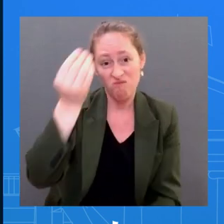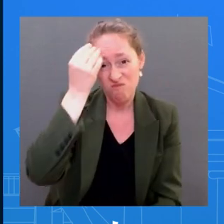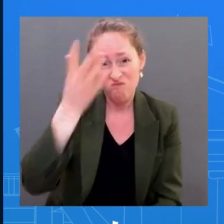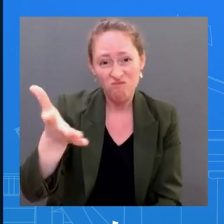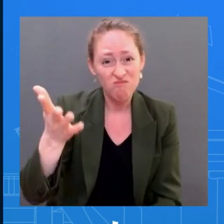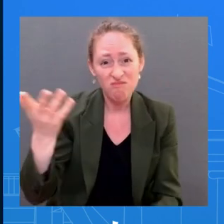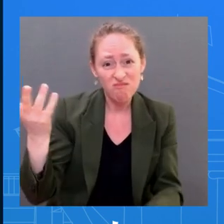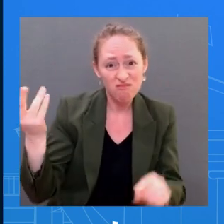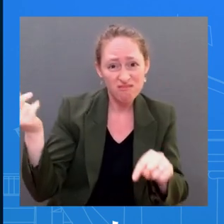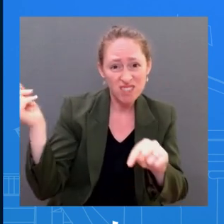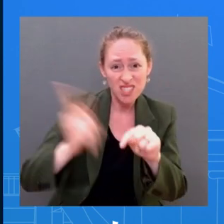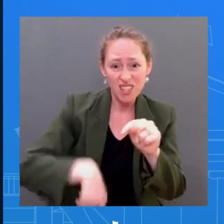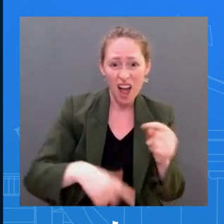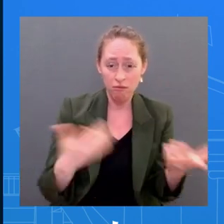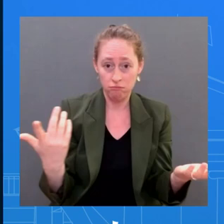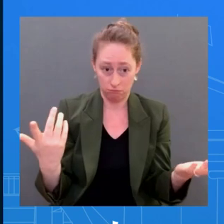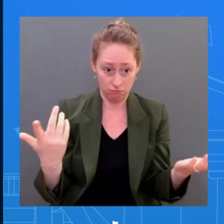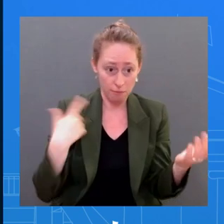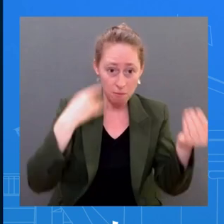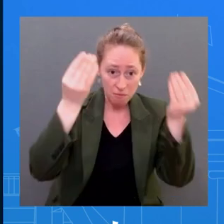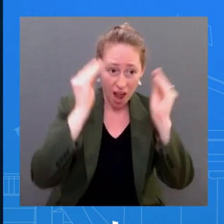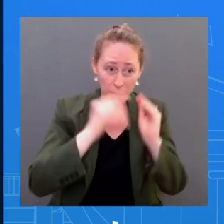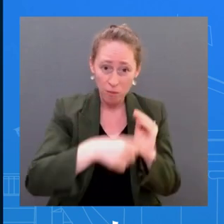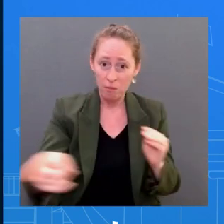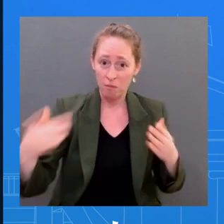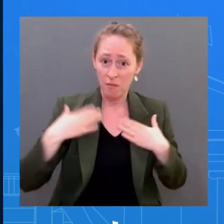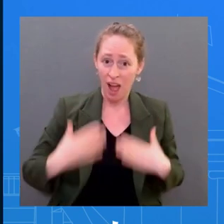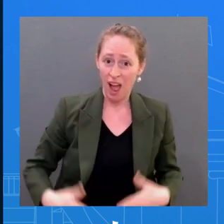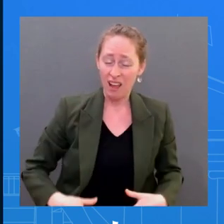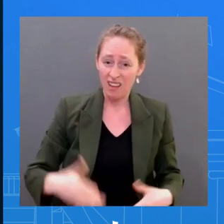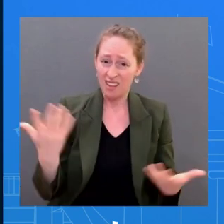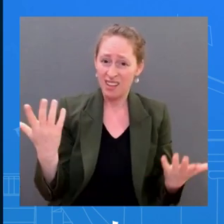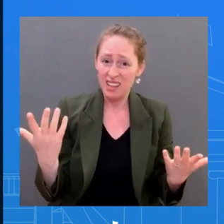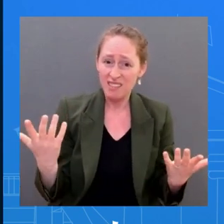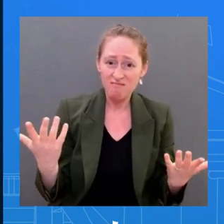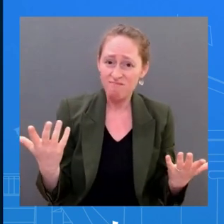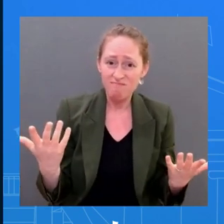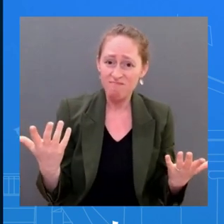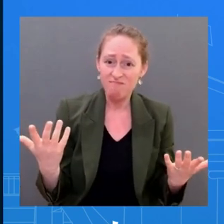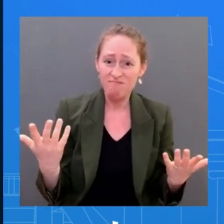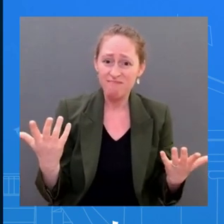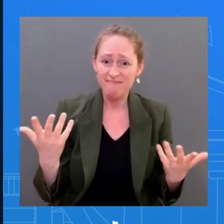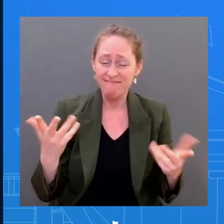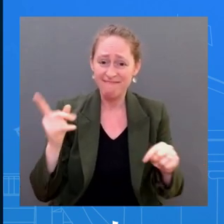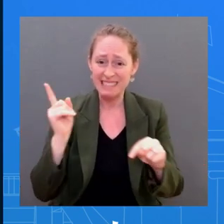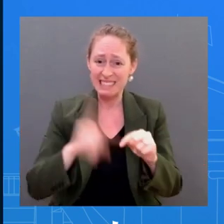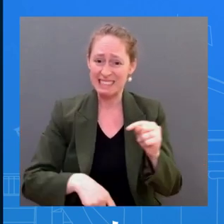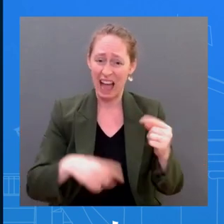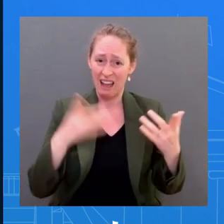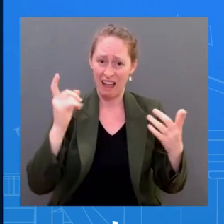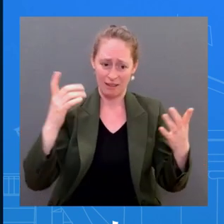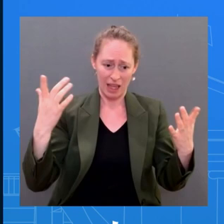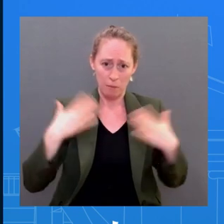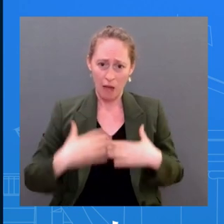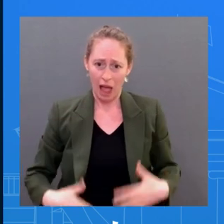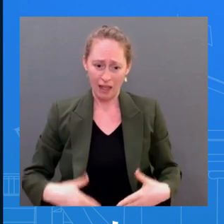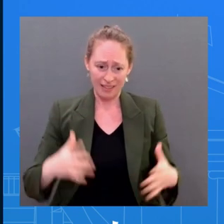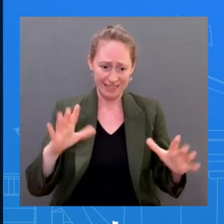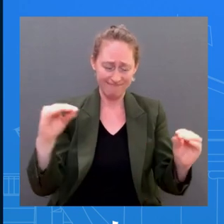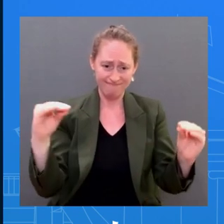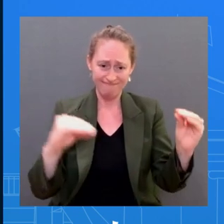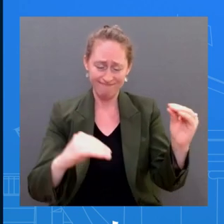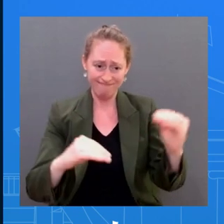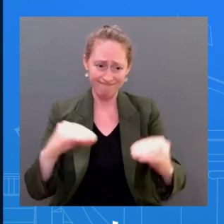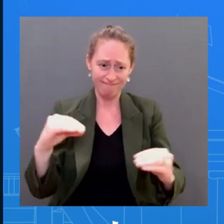needed extensive restoration. Why? Due to the exceptionally large exit